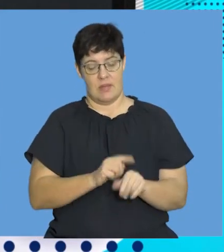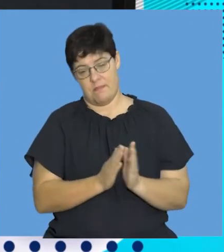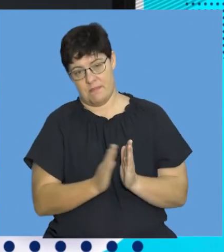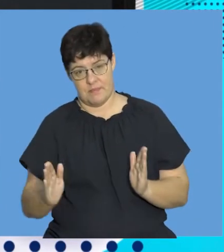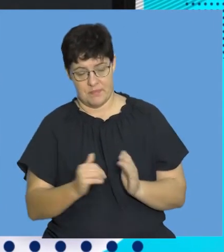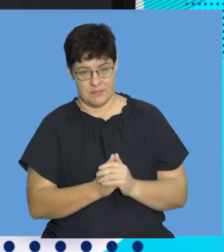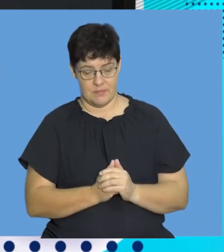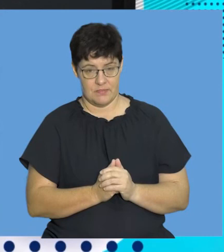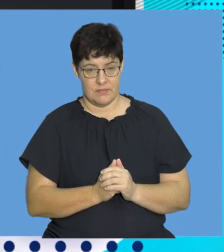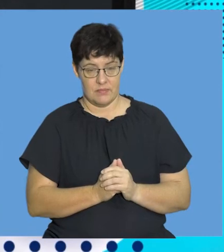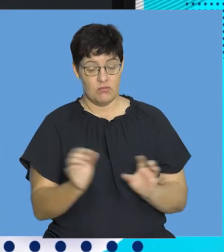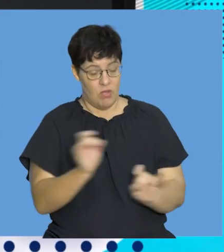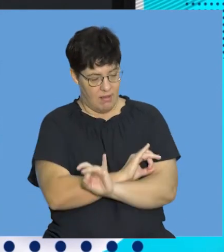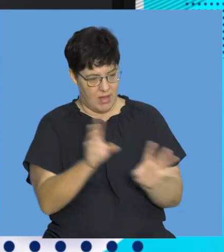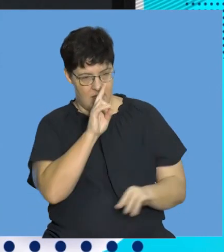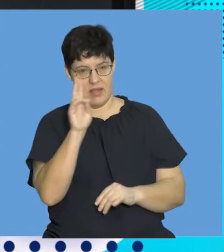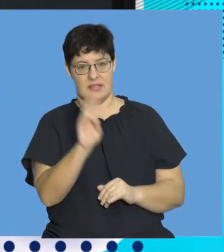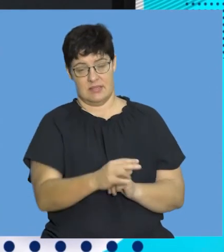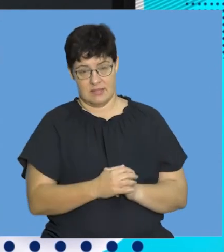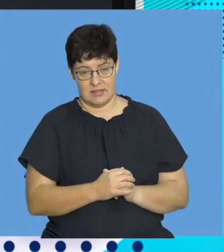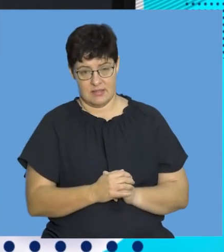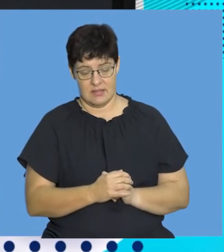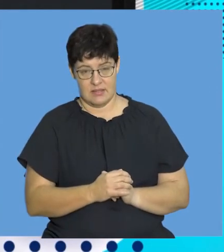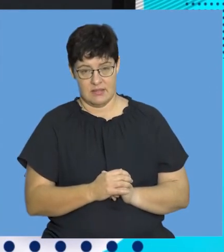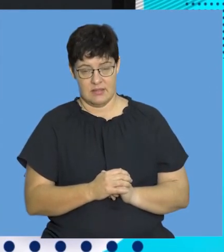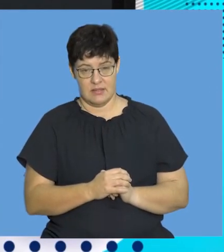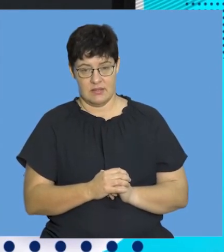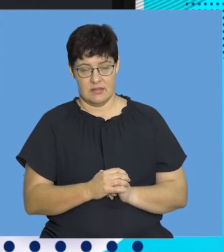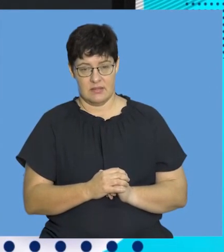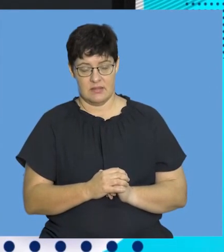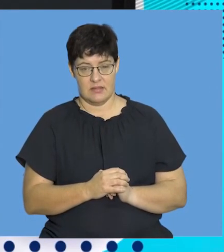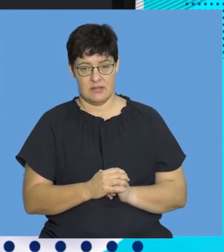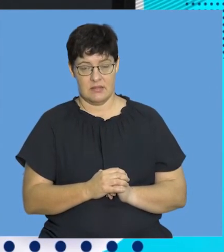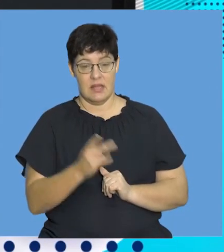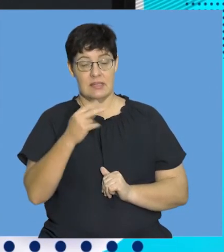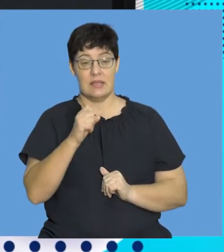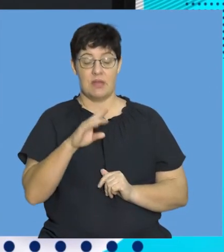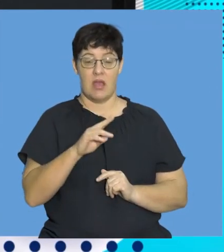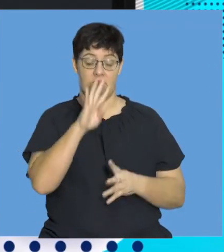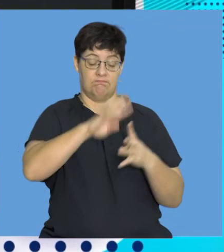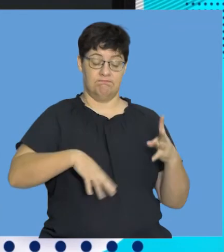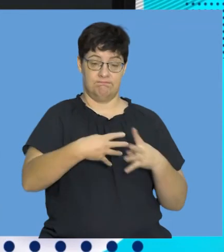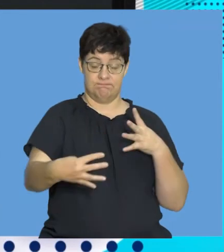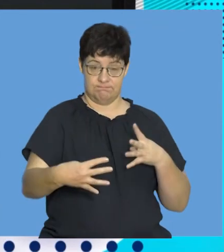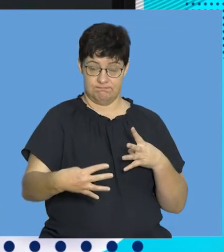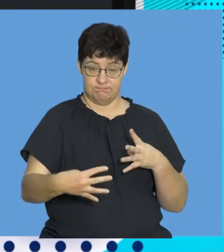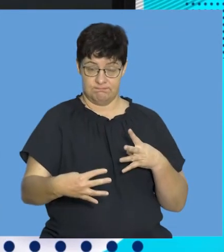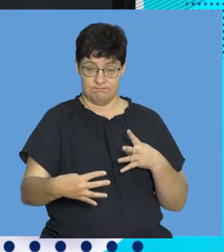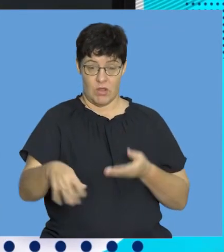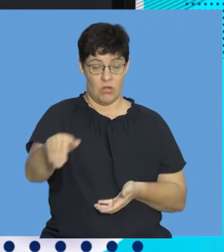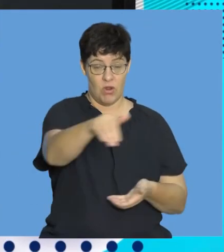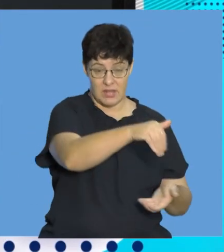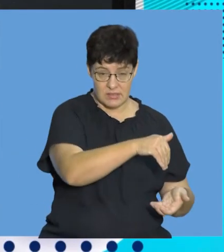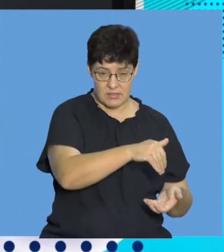So clearly you can see that a debtors collection schedule has to take